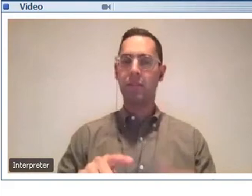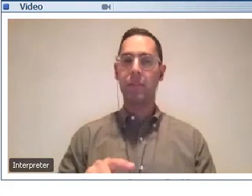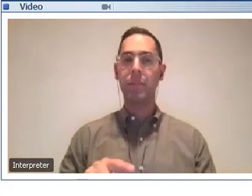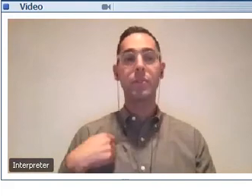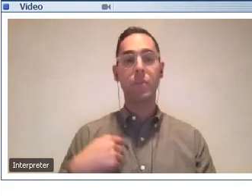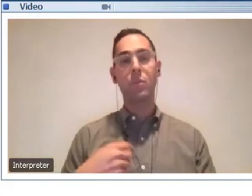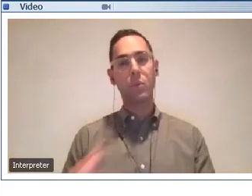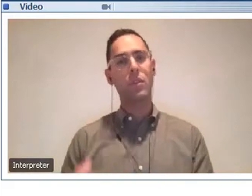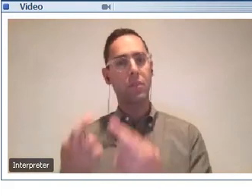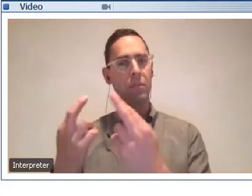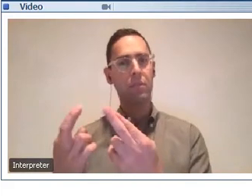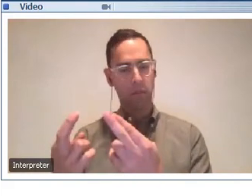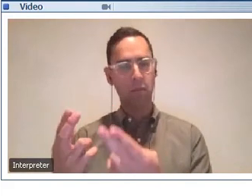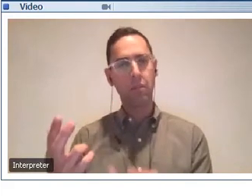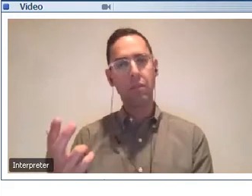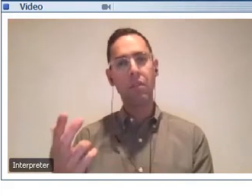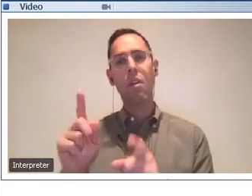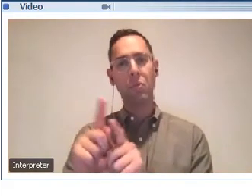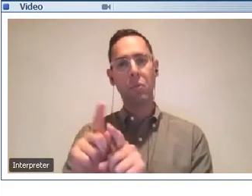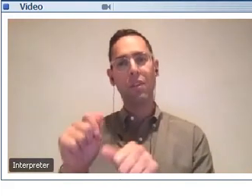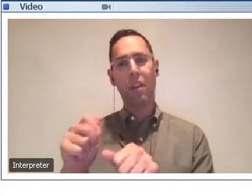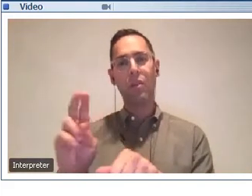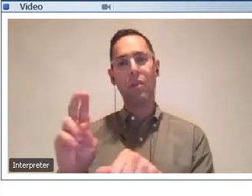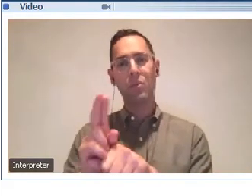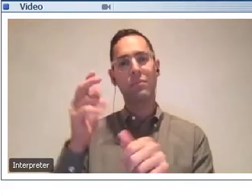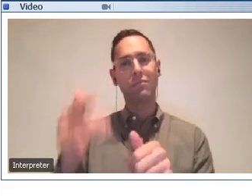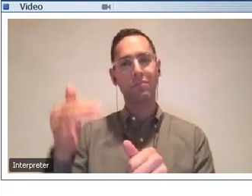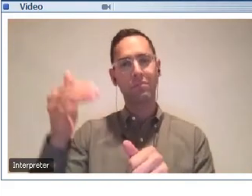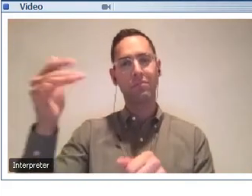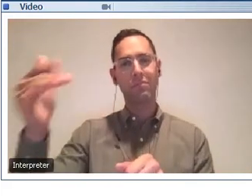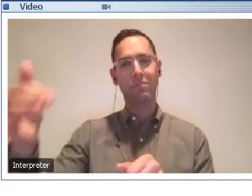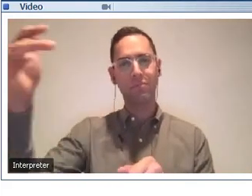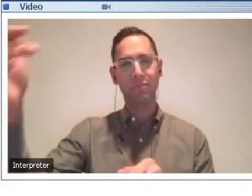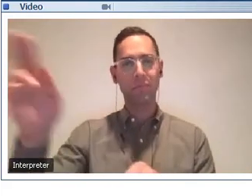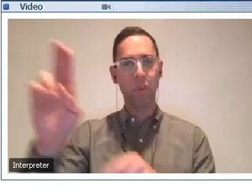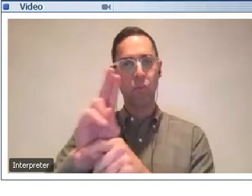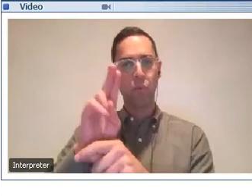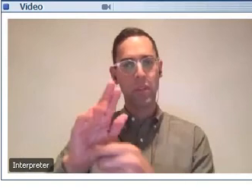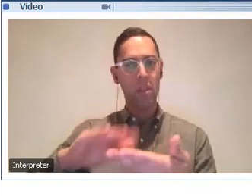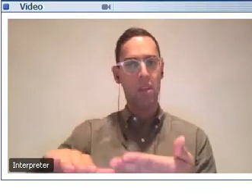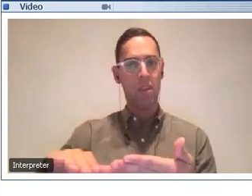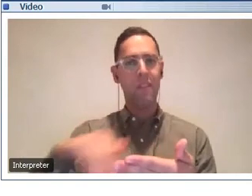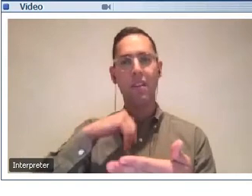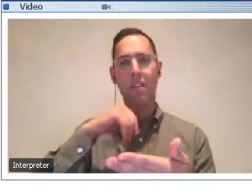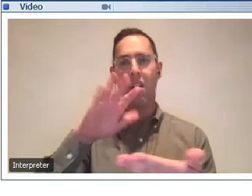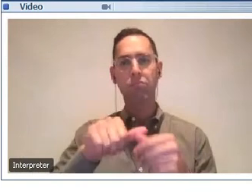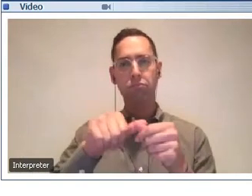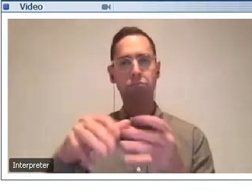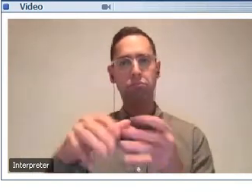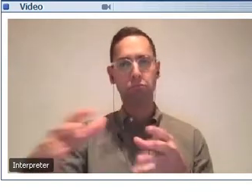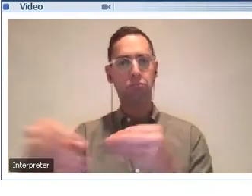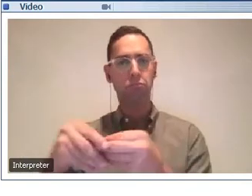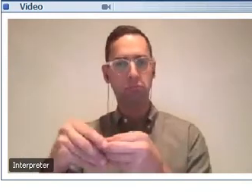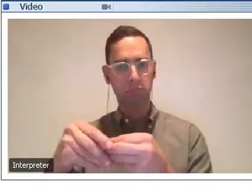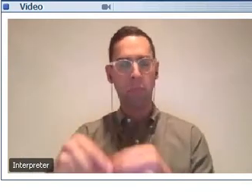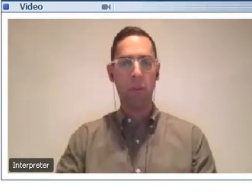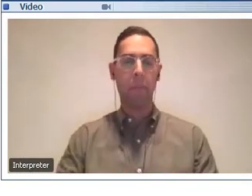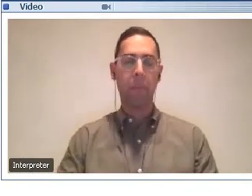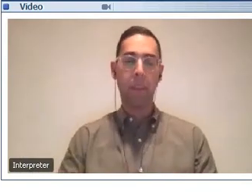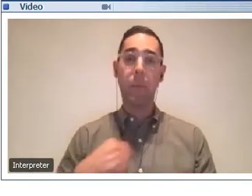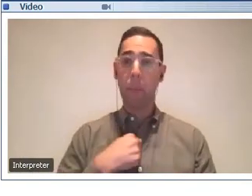for intermittent use of leave. That we recognize that sometimes serious medical conditions are